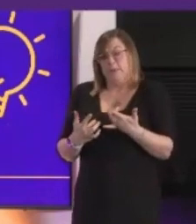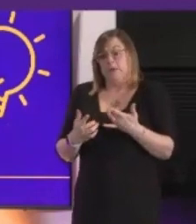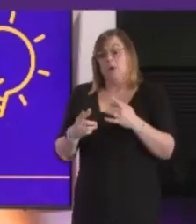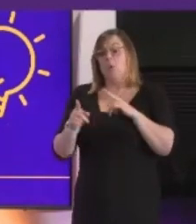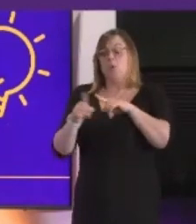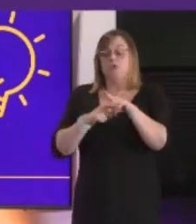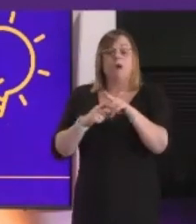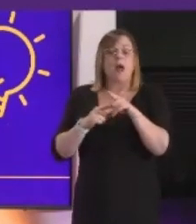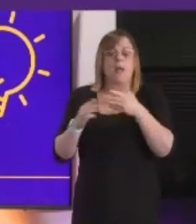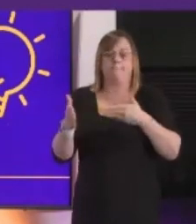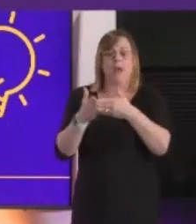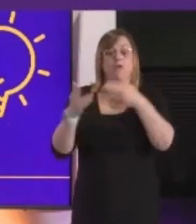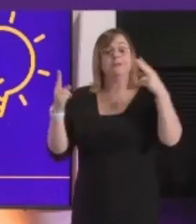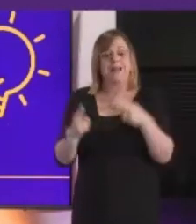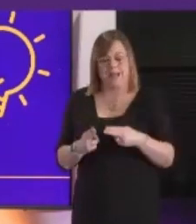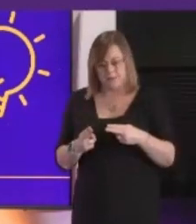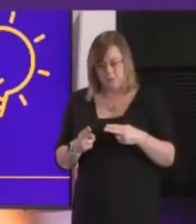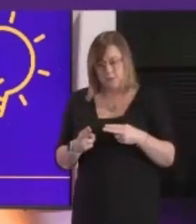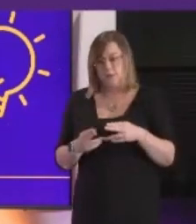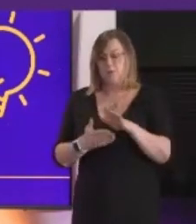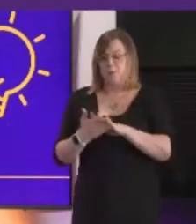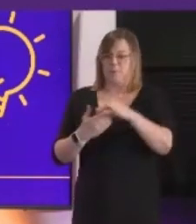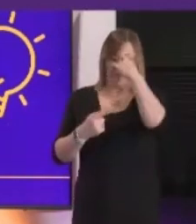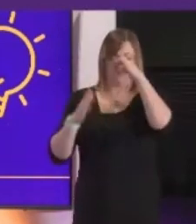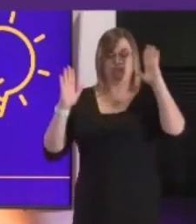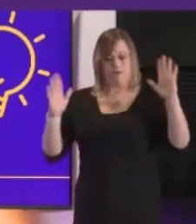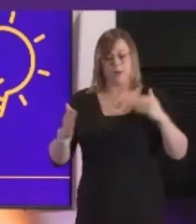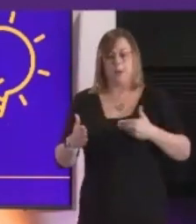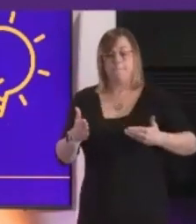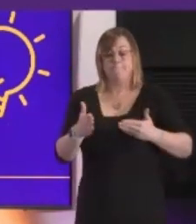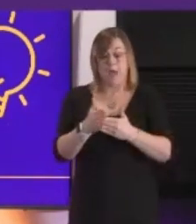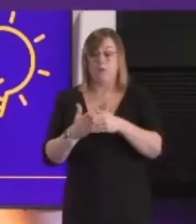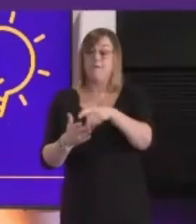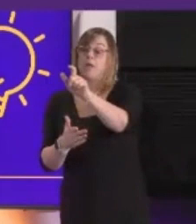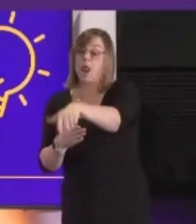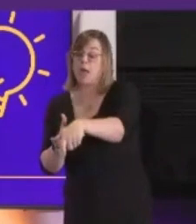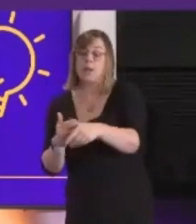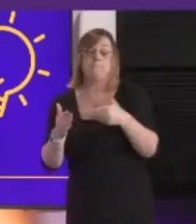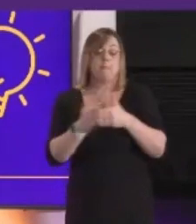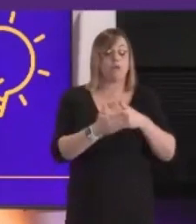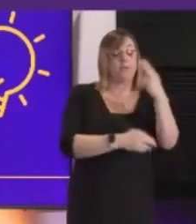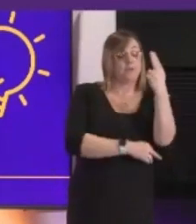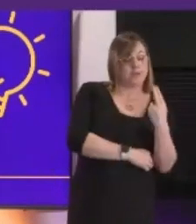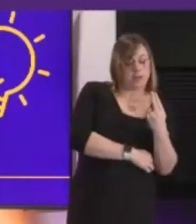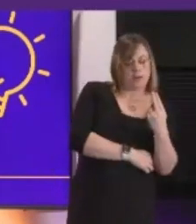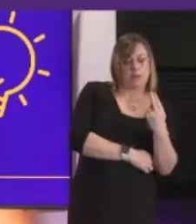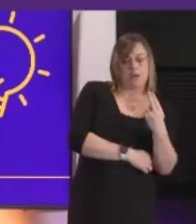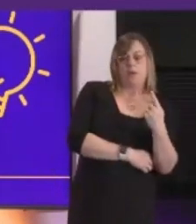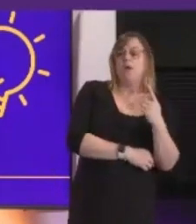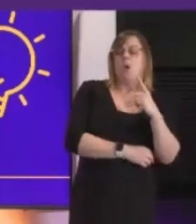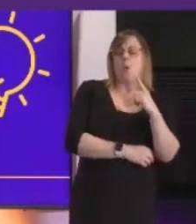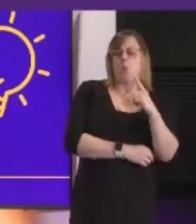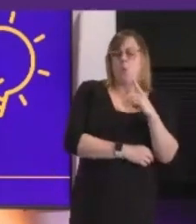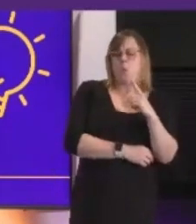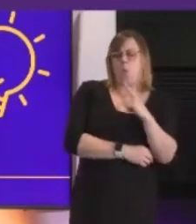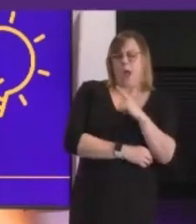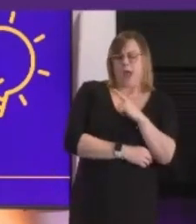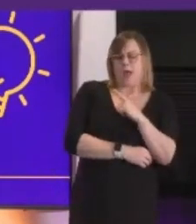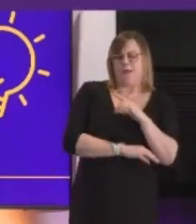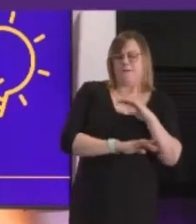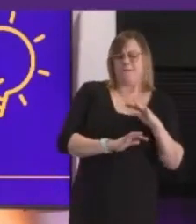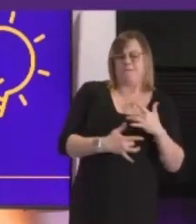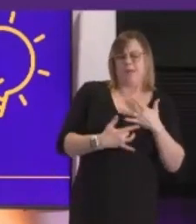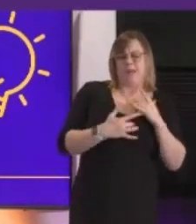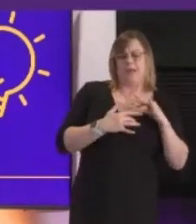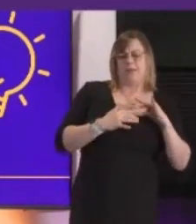and reduce the barriers. So we try and think about, okay, what is the barrier here, say, for the client or for the designer? Why are they not thinking this should be included, or why